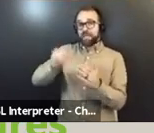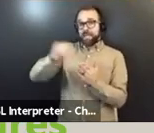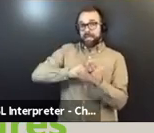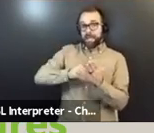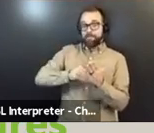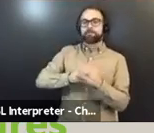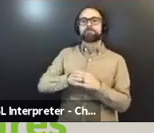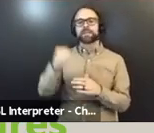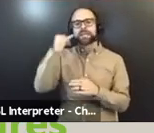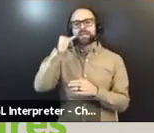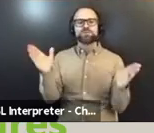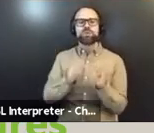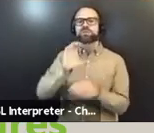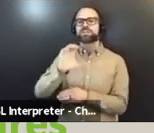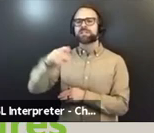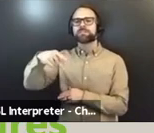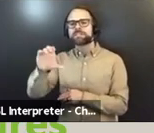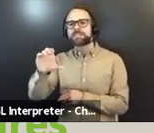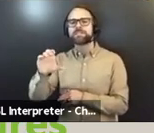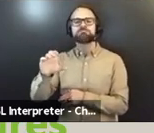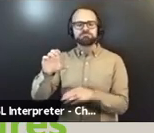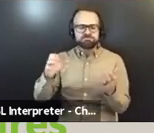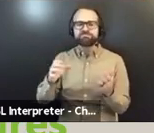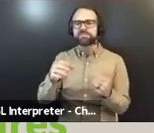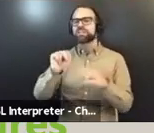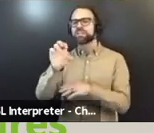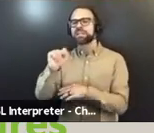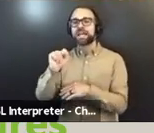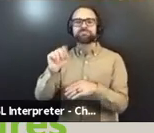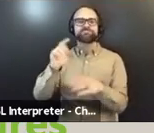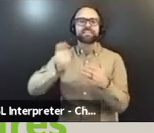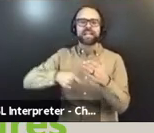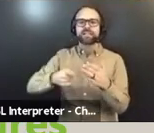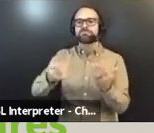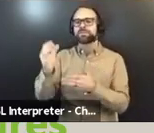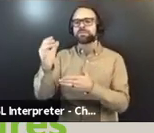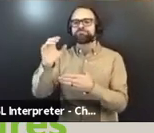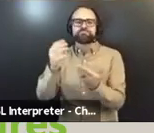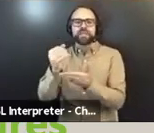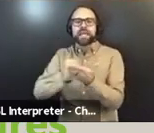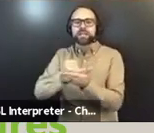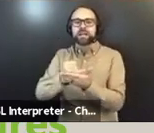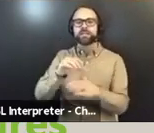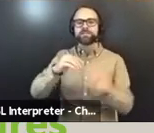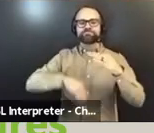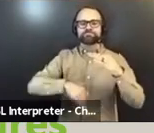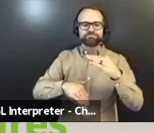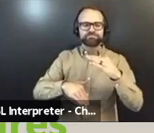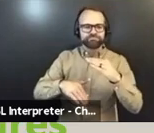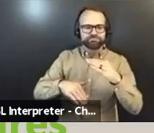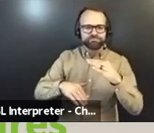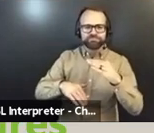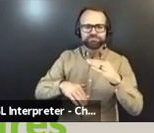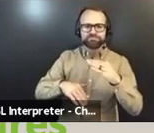if you're a small CCPC and your net taxable net income is less than 800,000, you can get salaries, contractors, and materials back. You'd get about